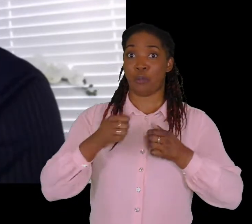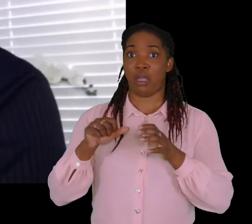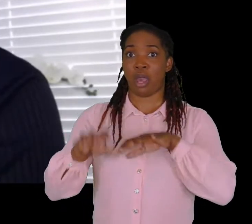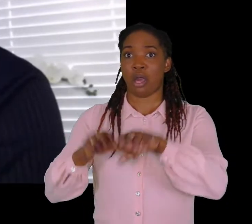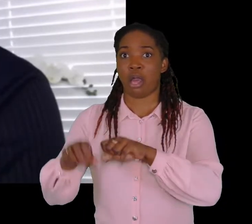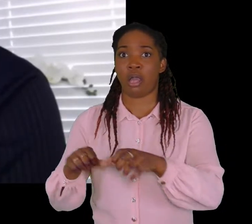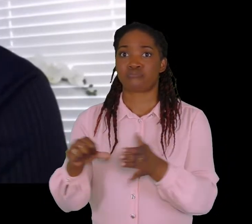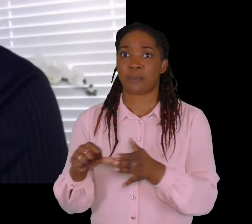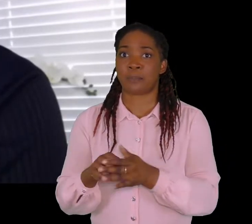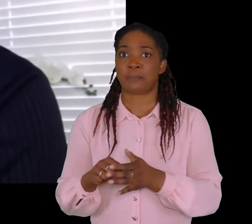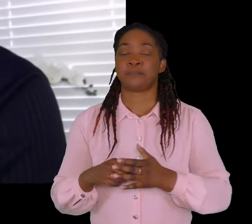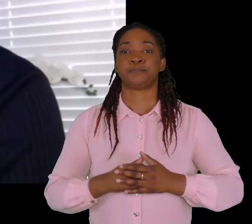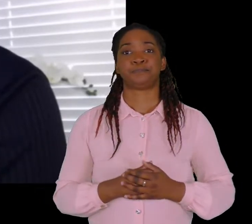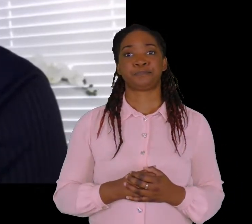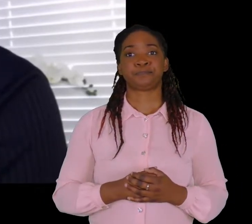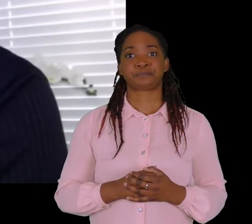being.